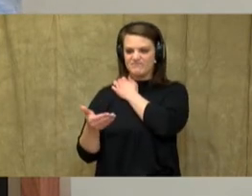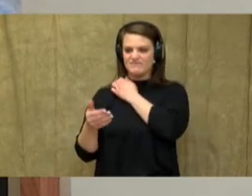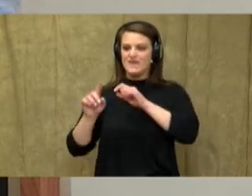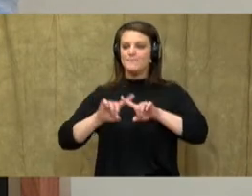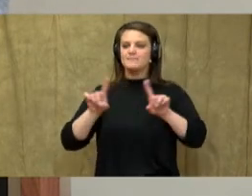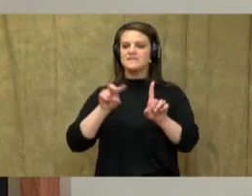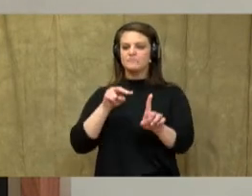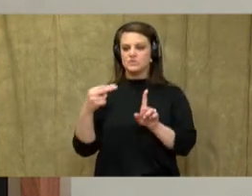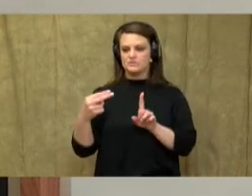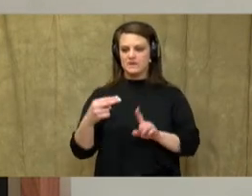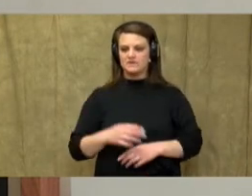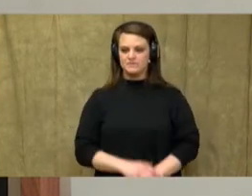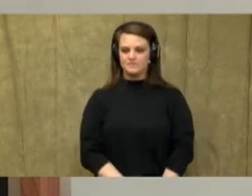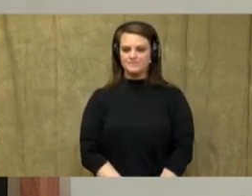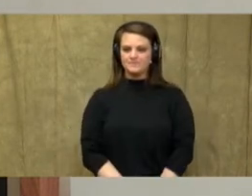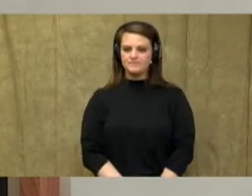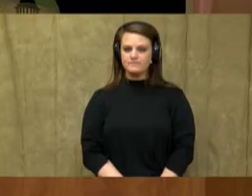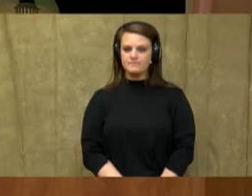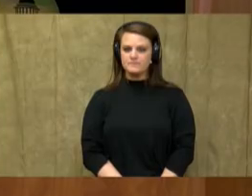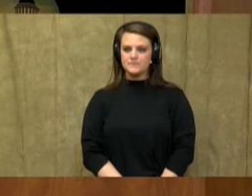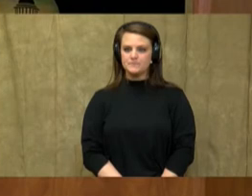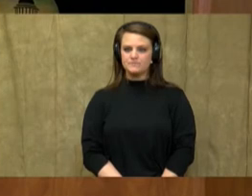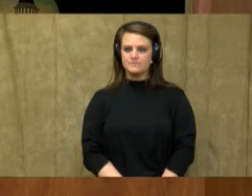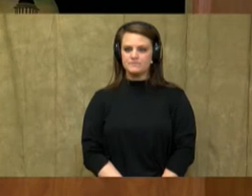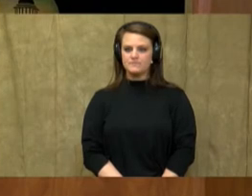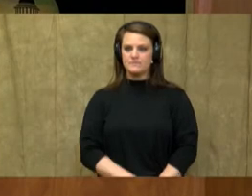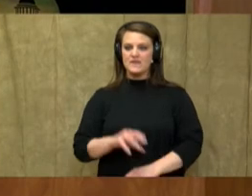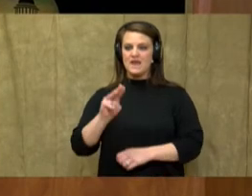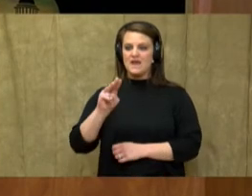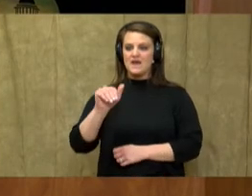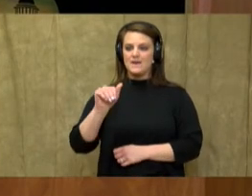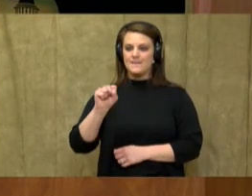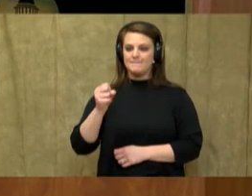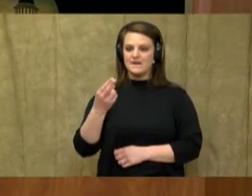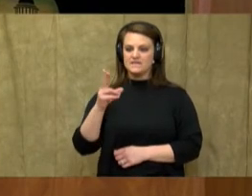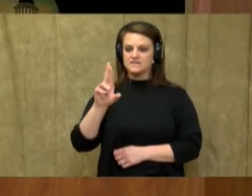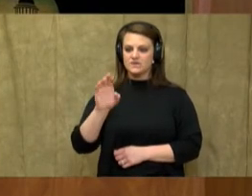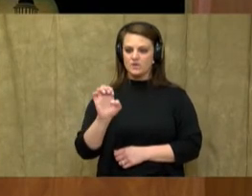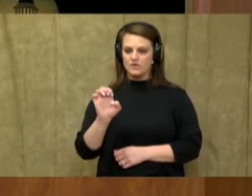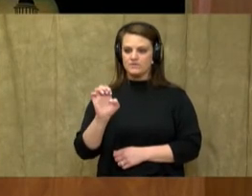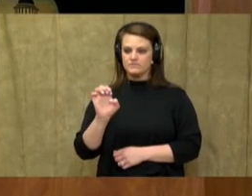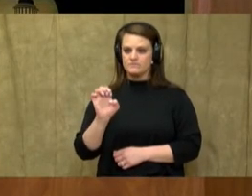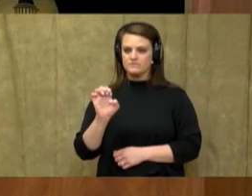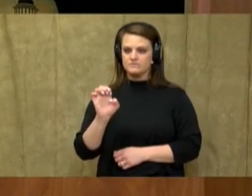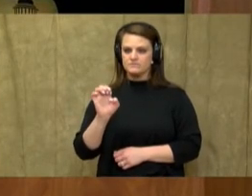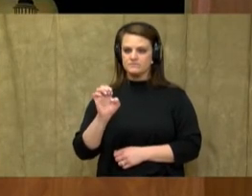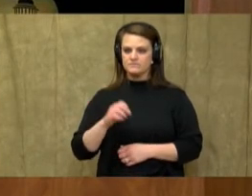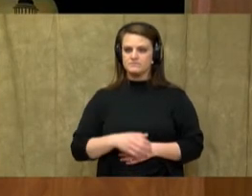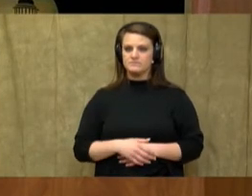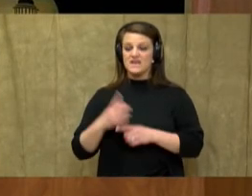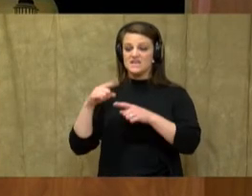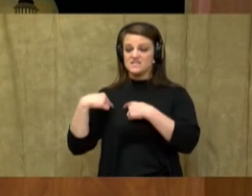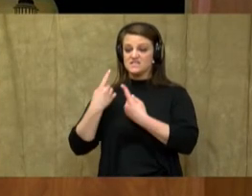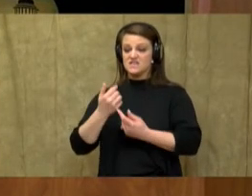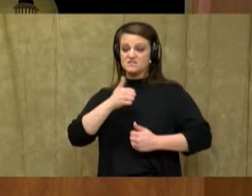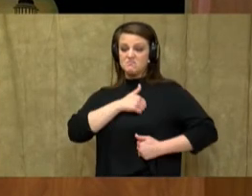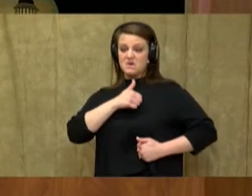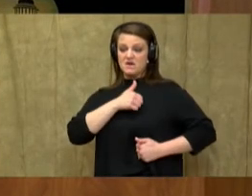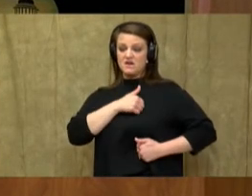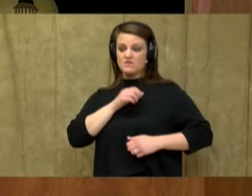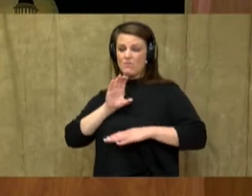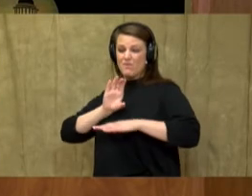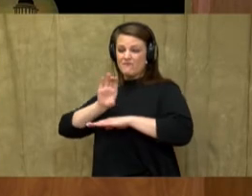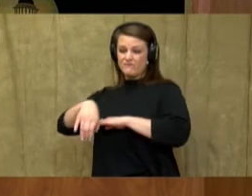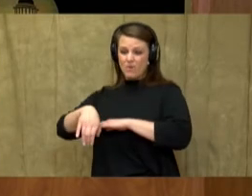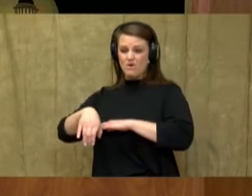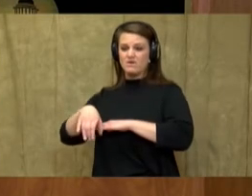different perspective. This is the one massacre in front of the British tax building. Since the British troops were forced upon